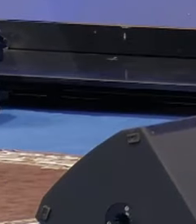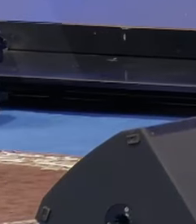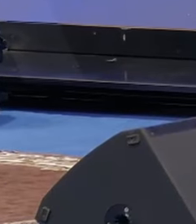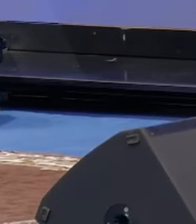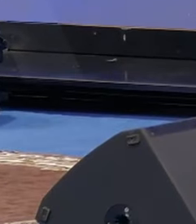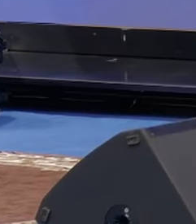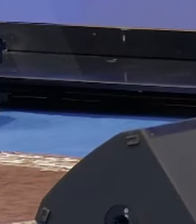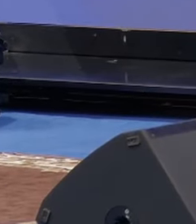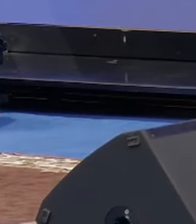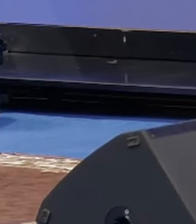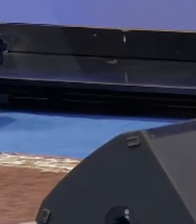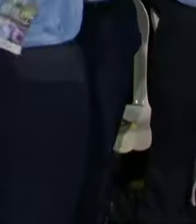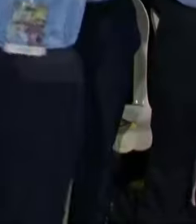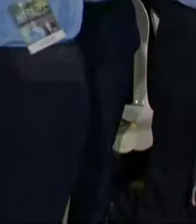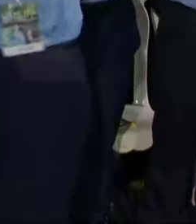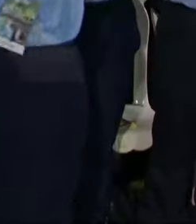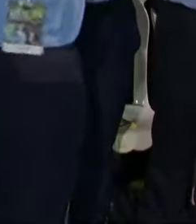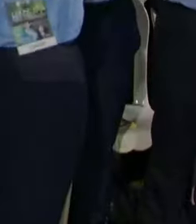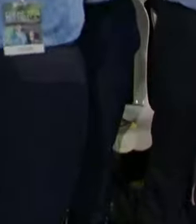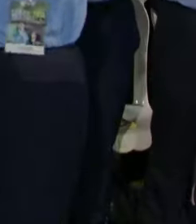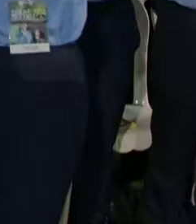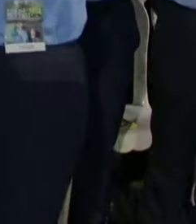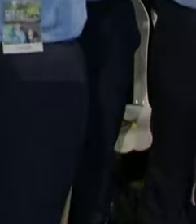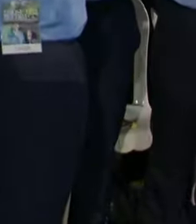Thank you, Pastor. Praise the Lord.